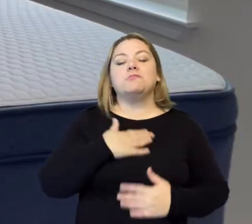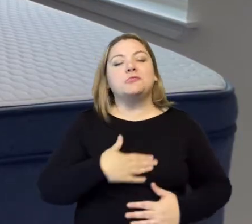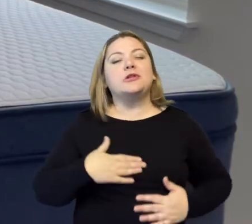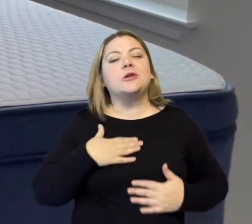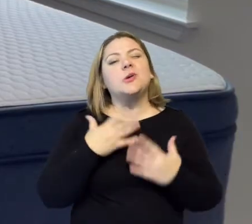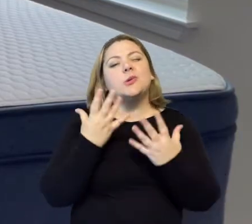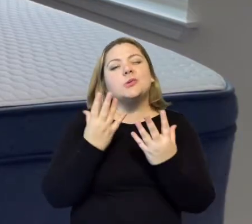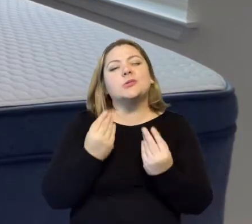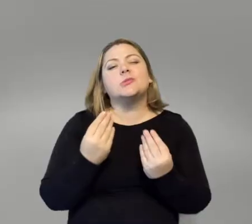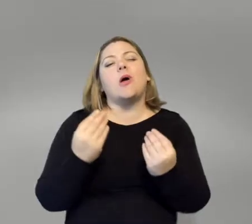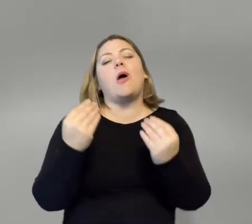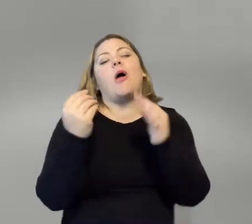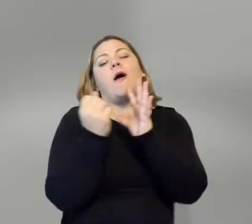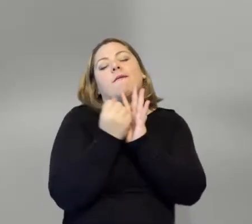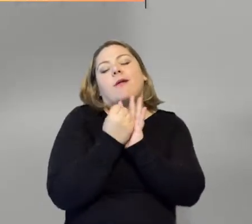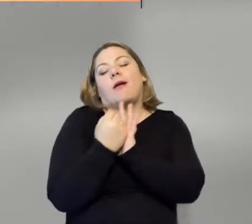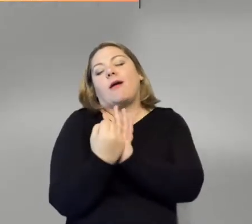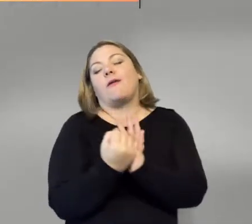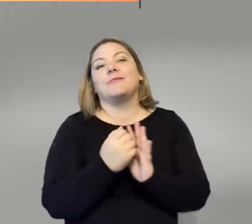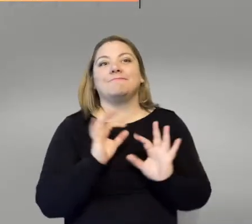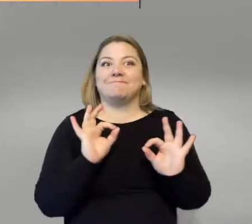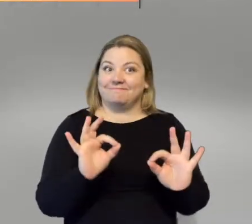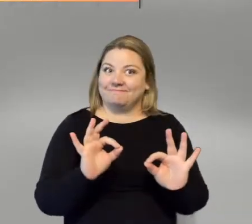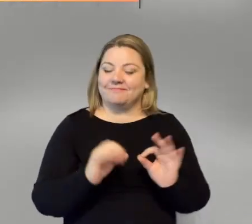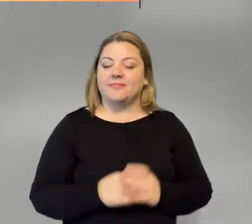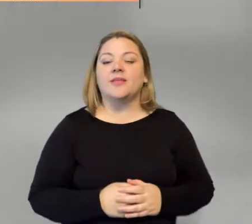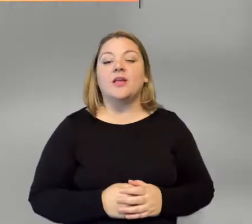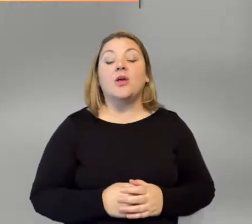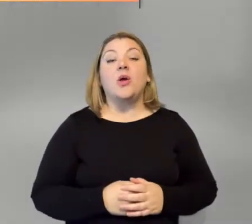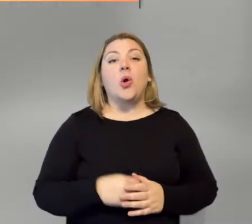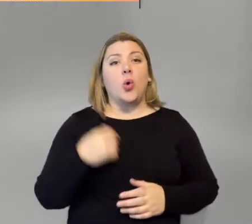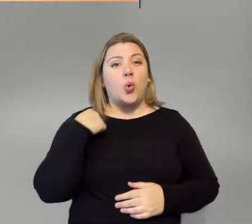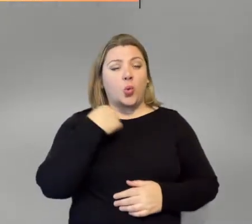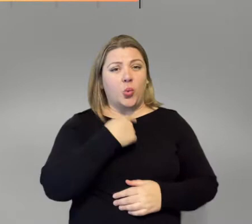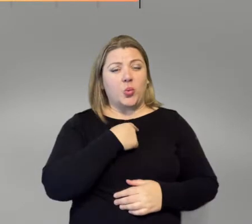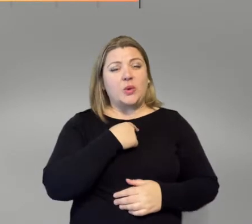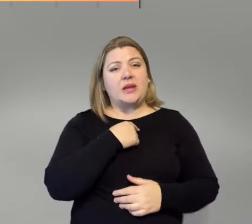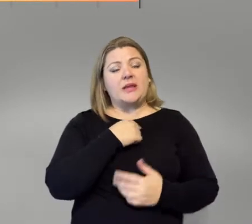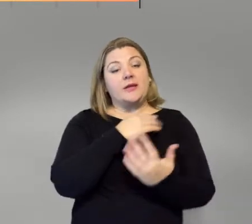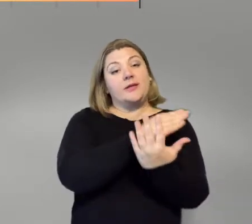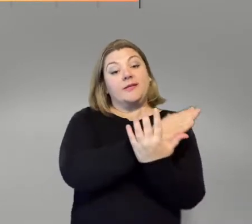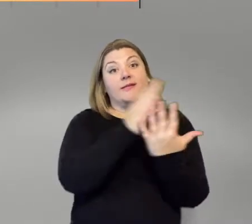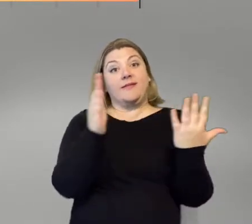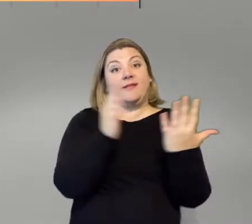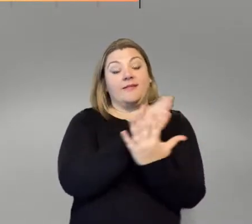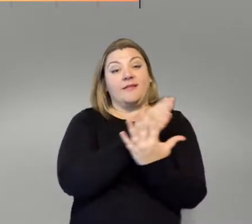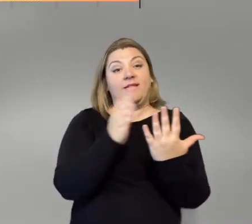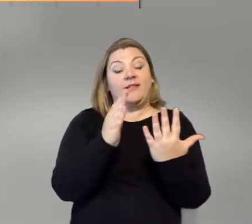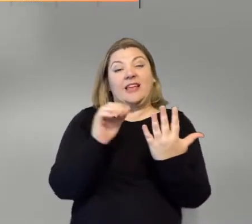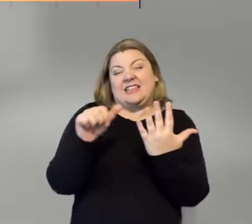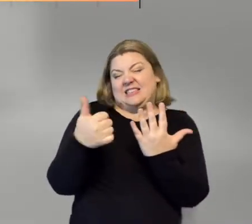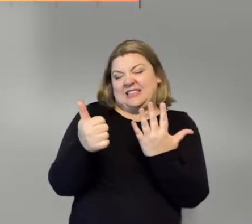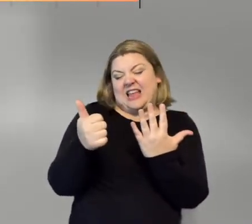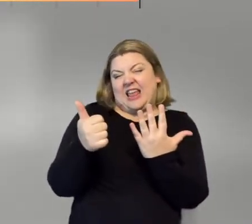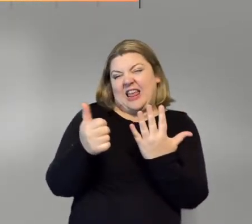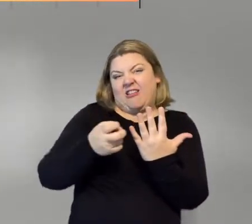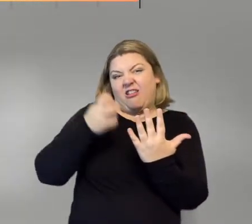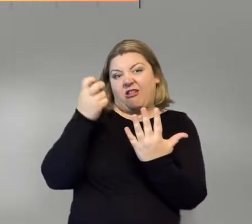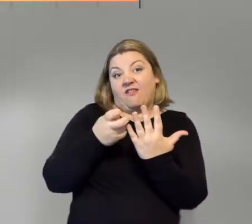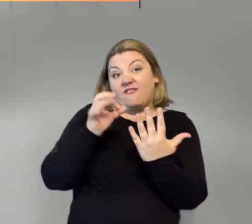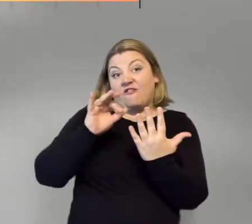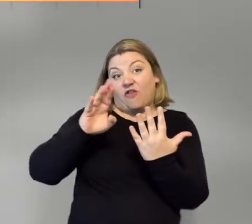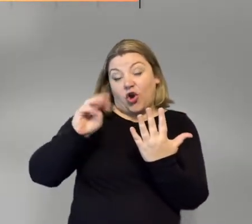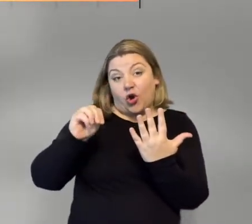soft contouring feel. That being said, the soft version, we rated it at a 5.5 on the firmness scale, and that's a scale